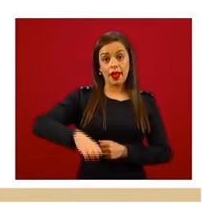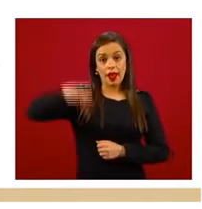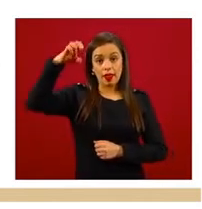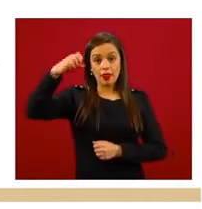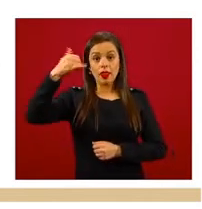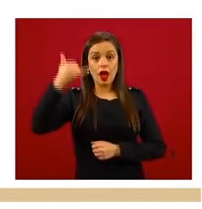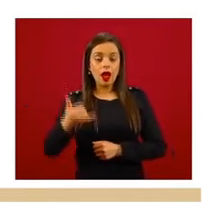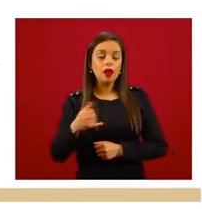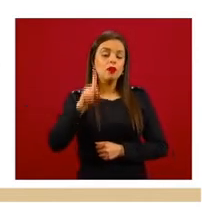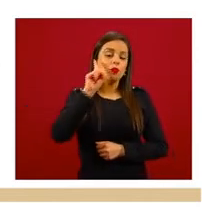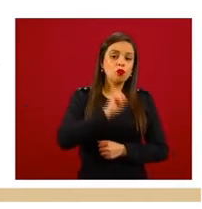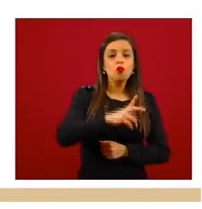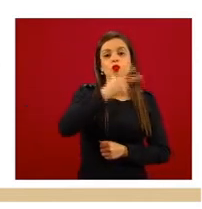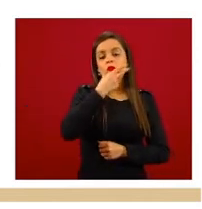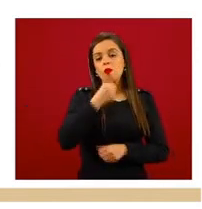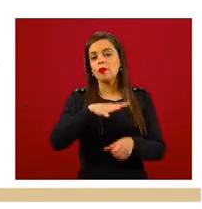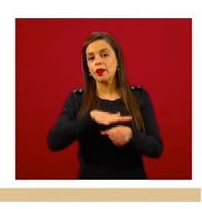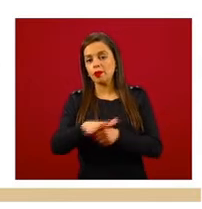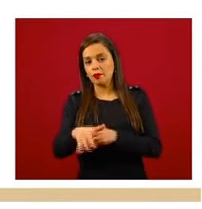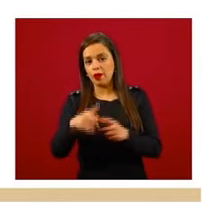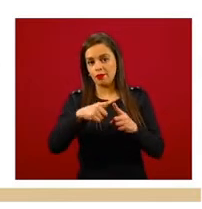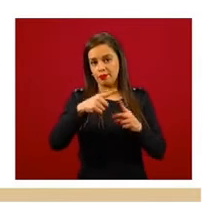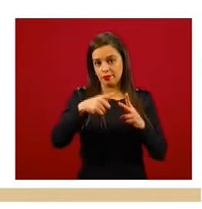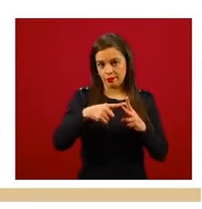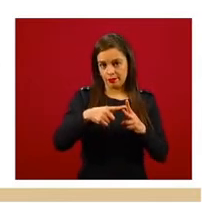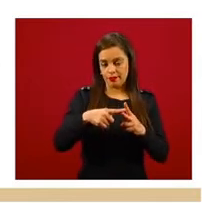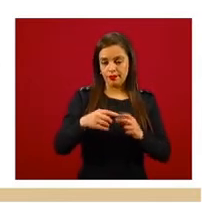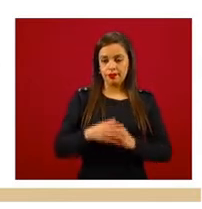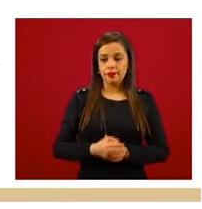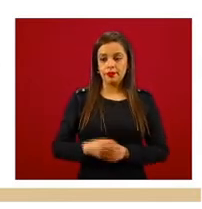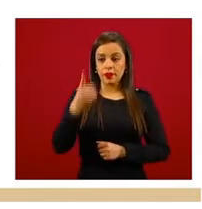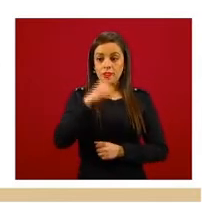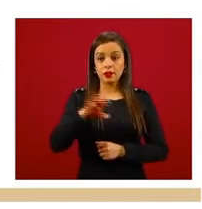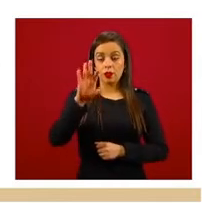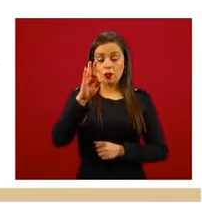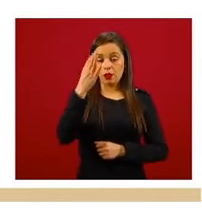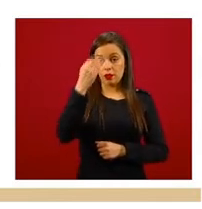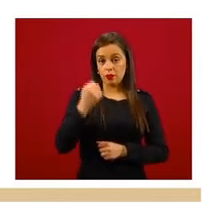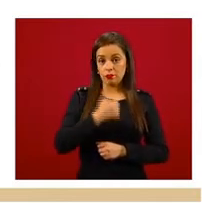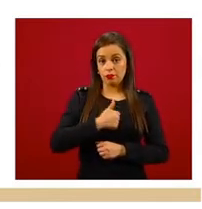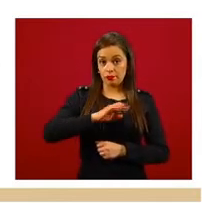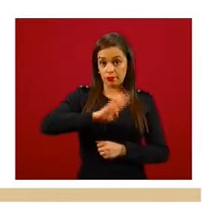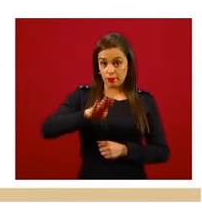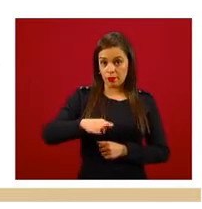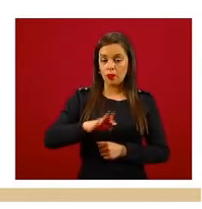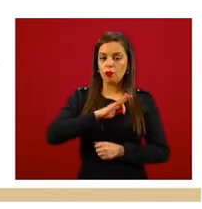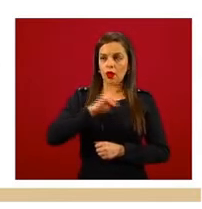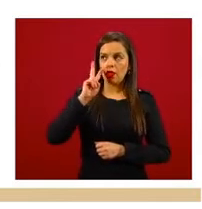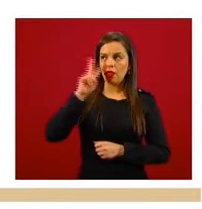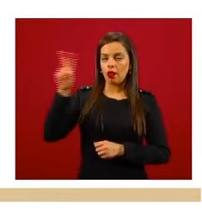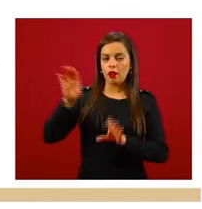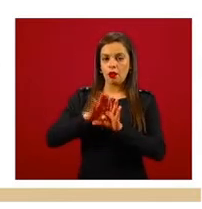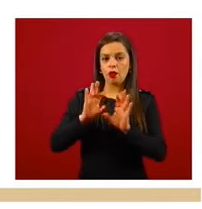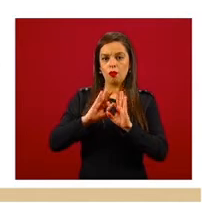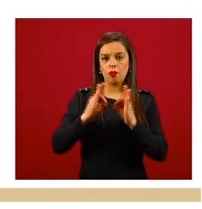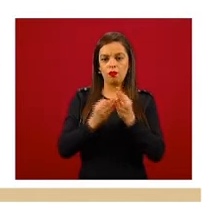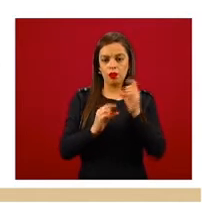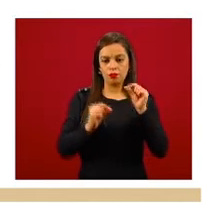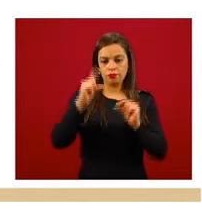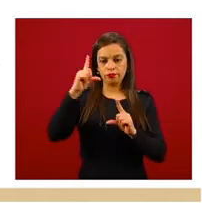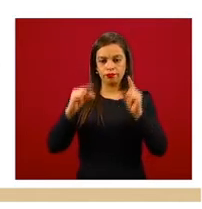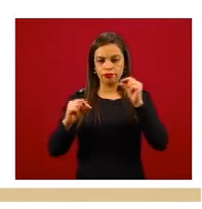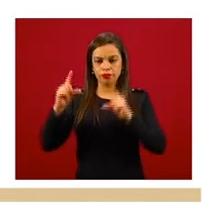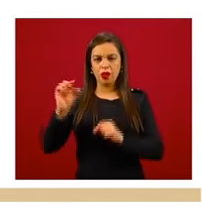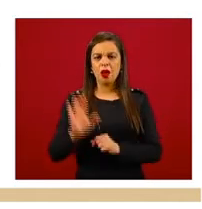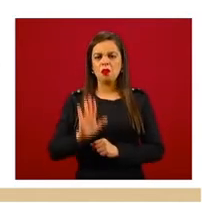can see the range grouped by age and by gender. This is only the passing away.